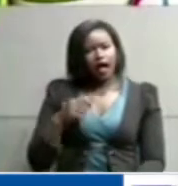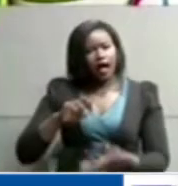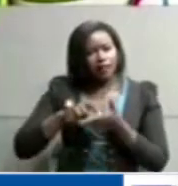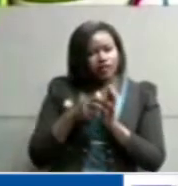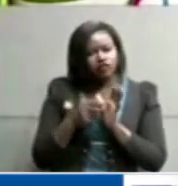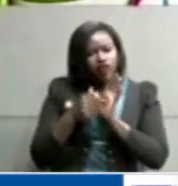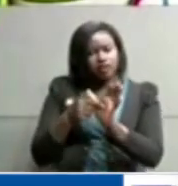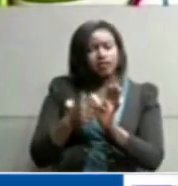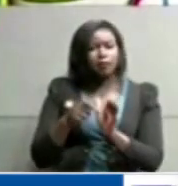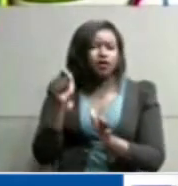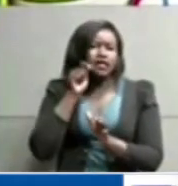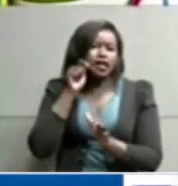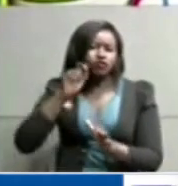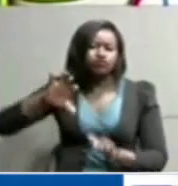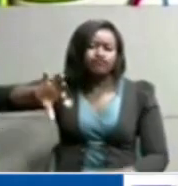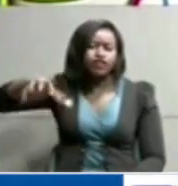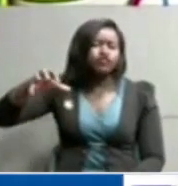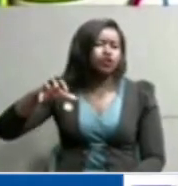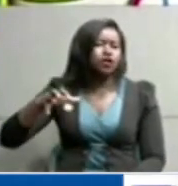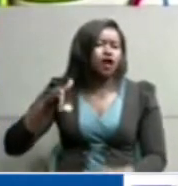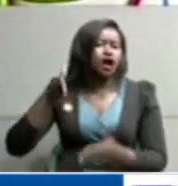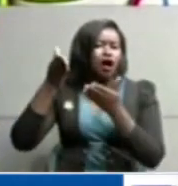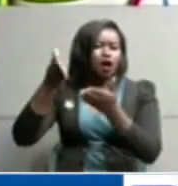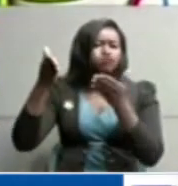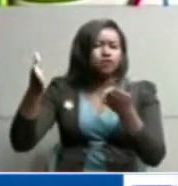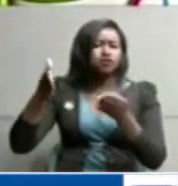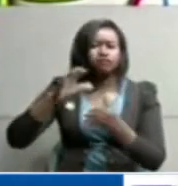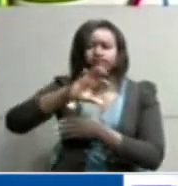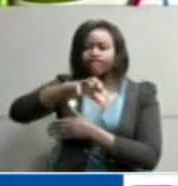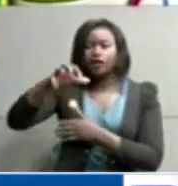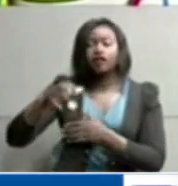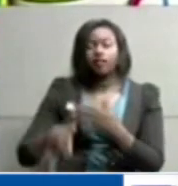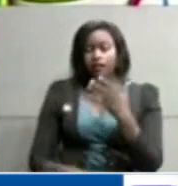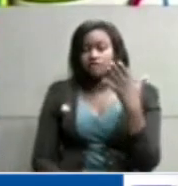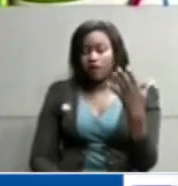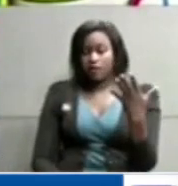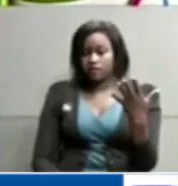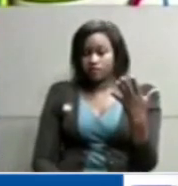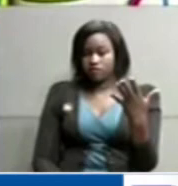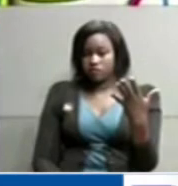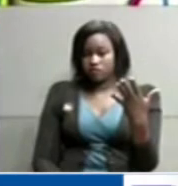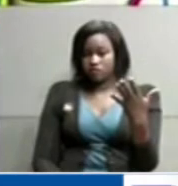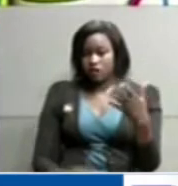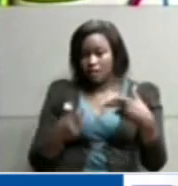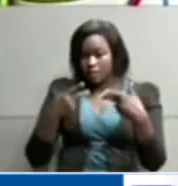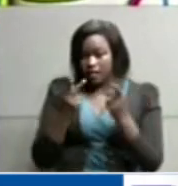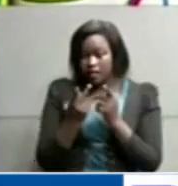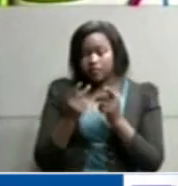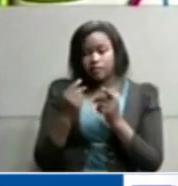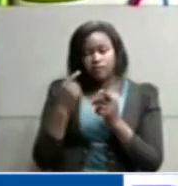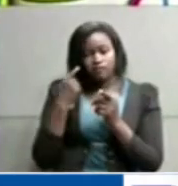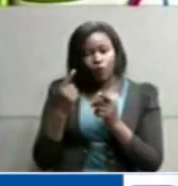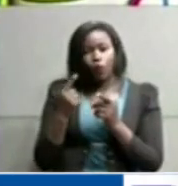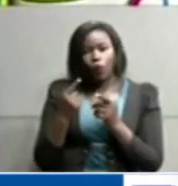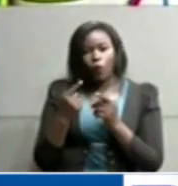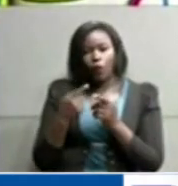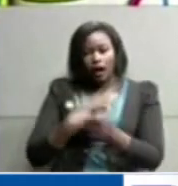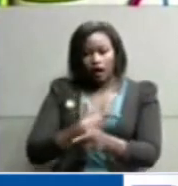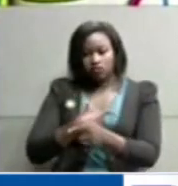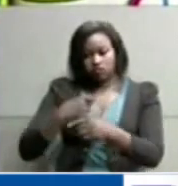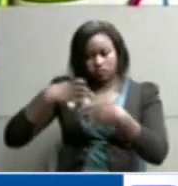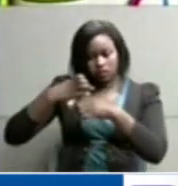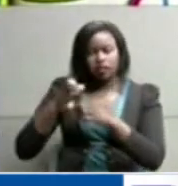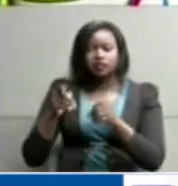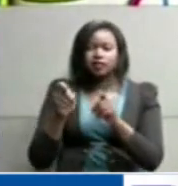they are... Excellency, they are about 5. Okay. Yes. So the Bateso would